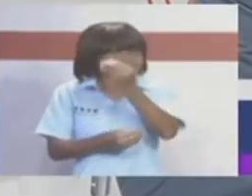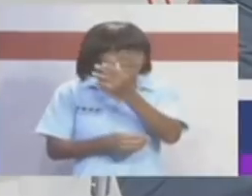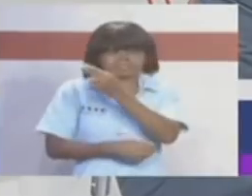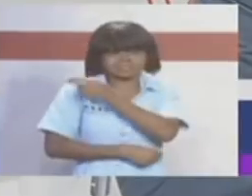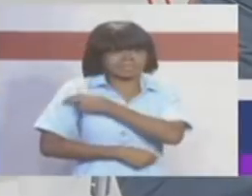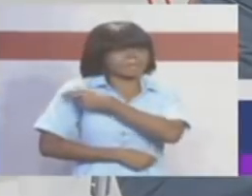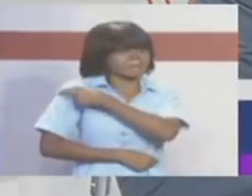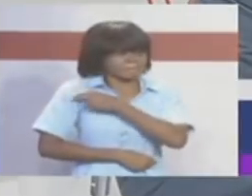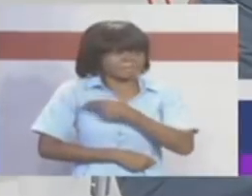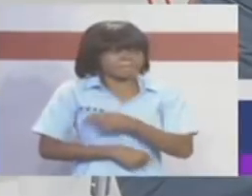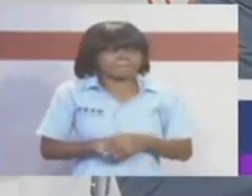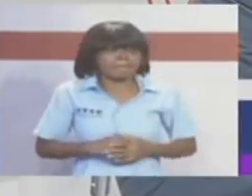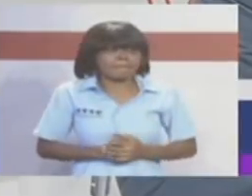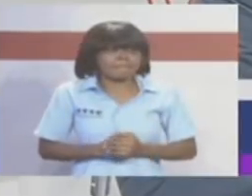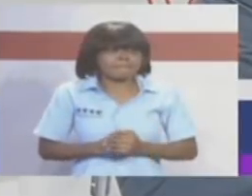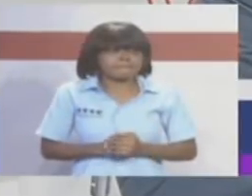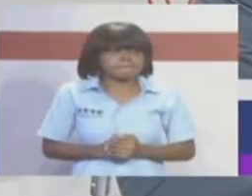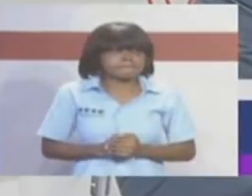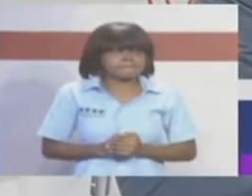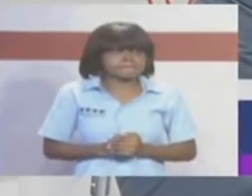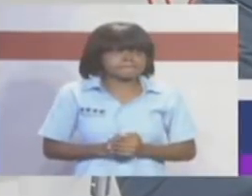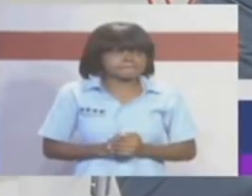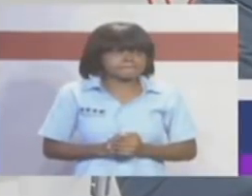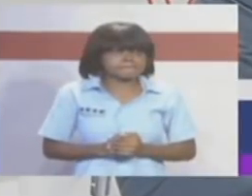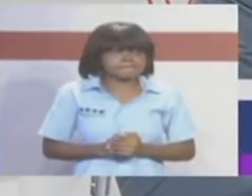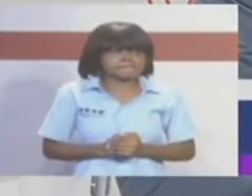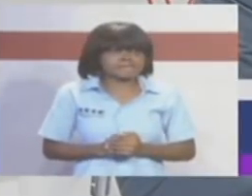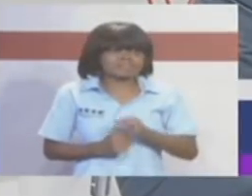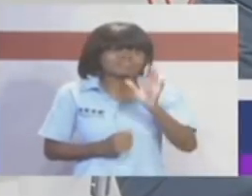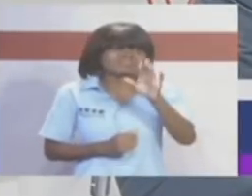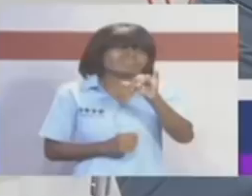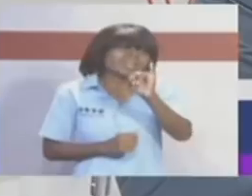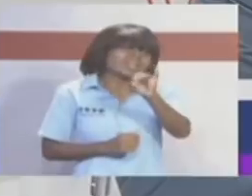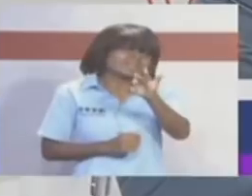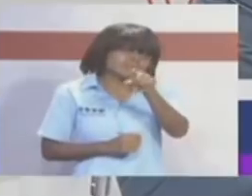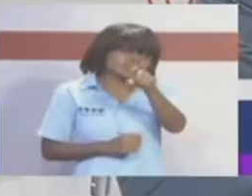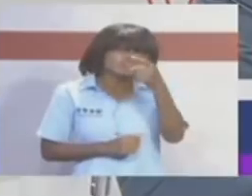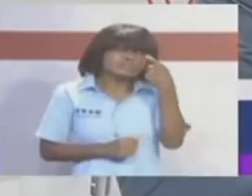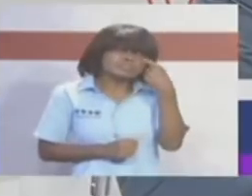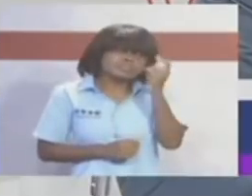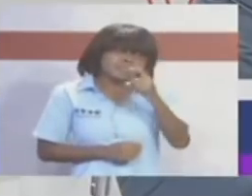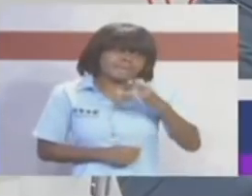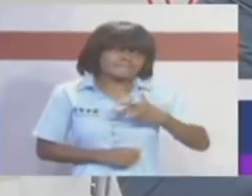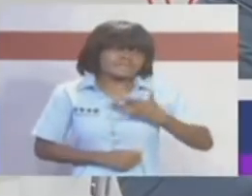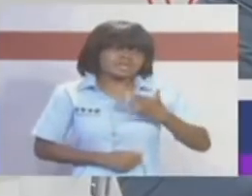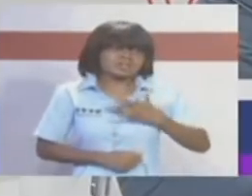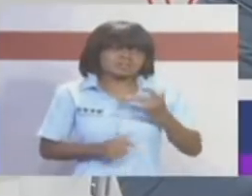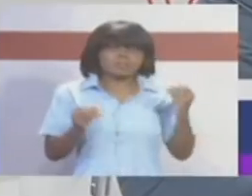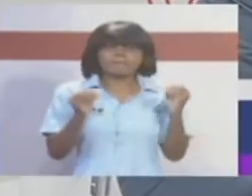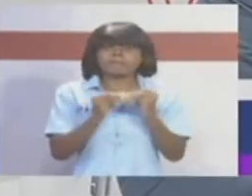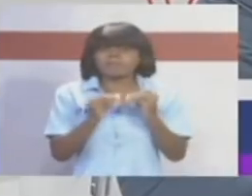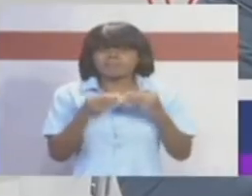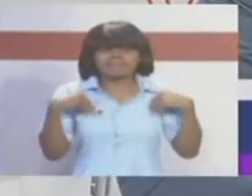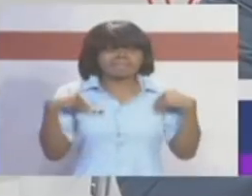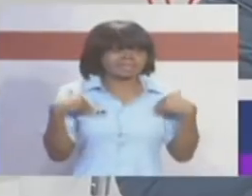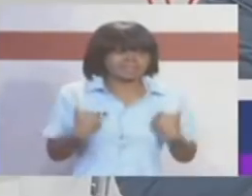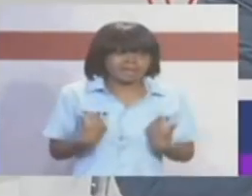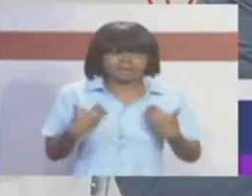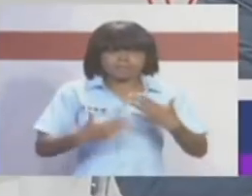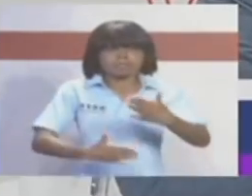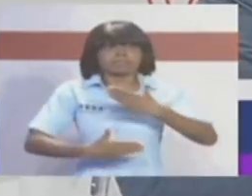want to continue to encourage persons that if your status begins to change, if you start to feel more fatigued, more out of breath, if your SpO2,